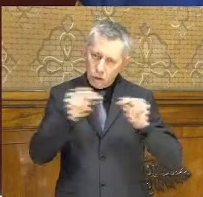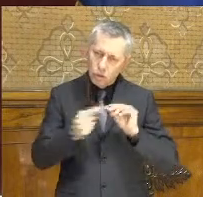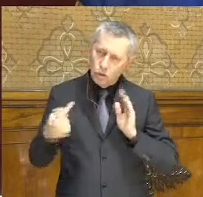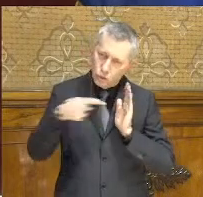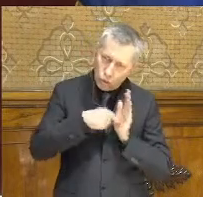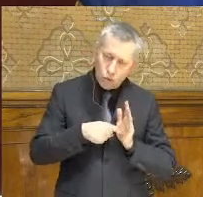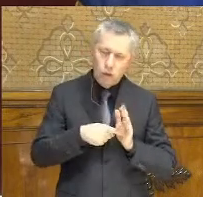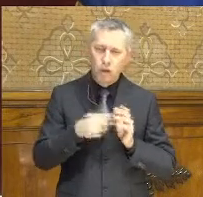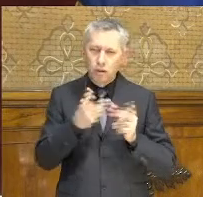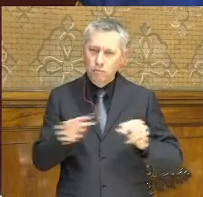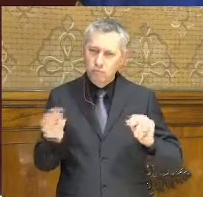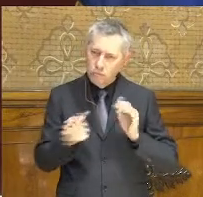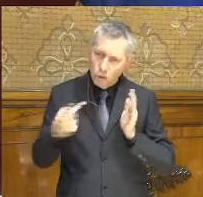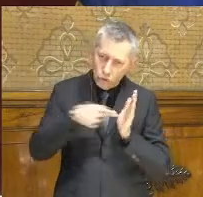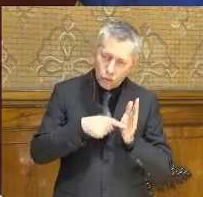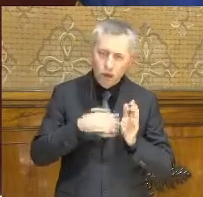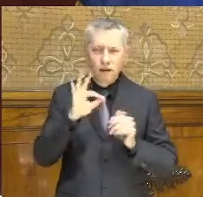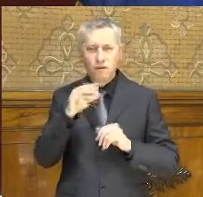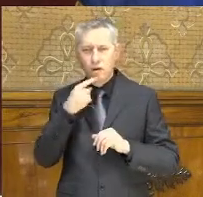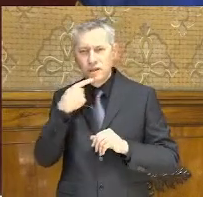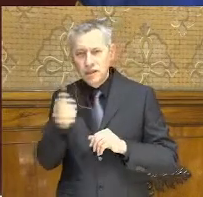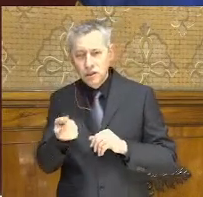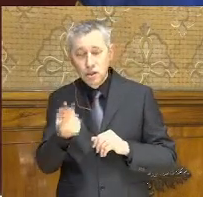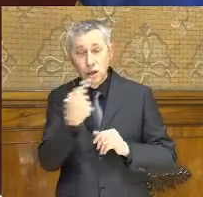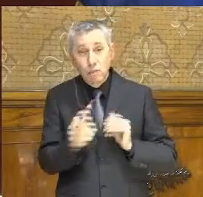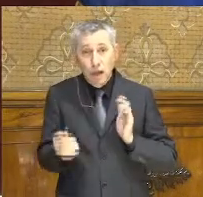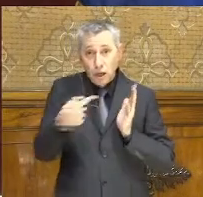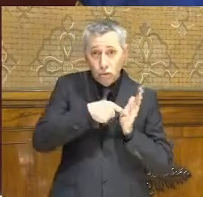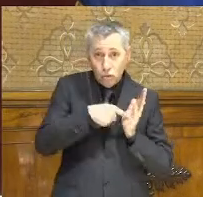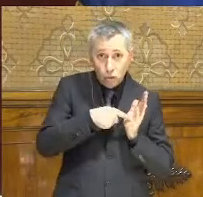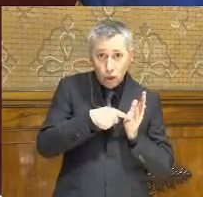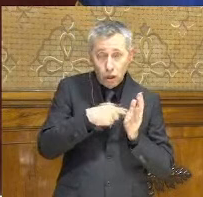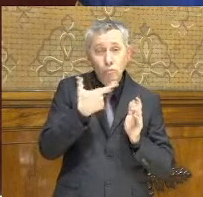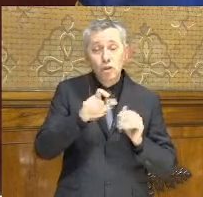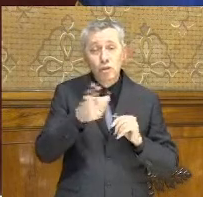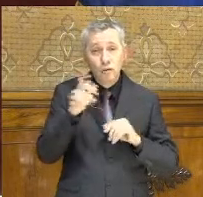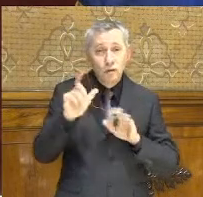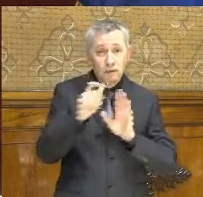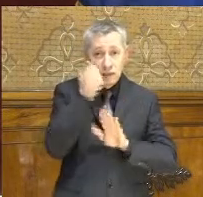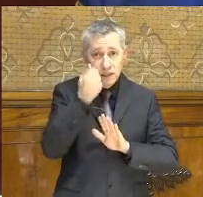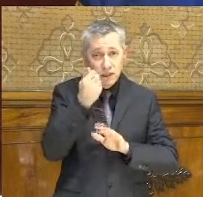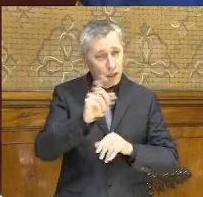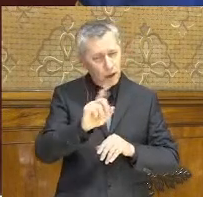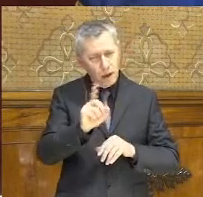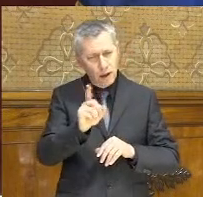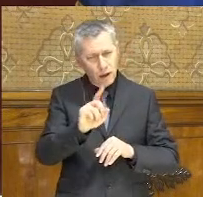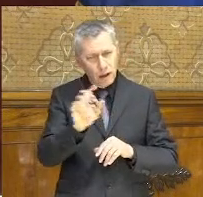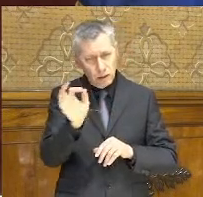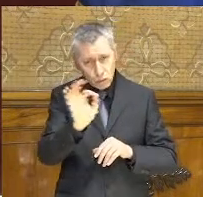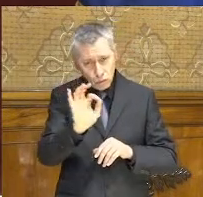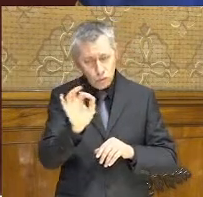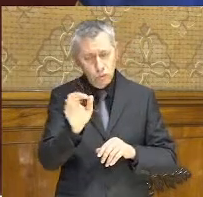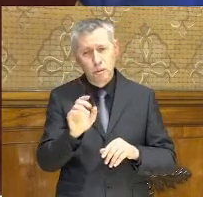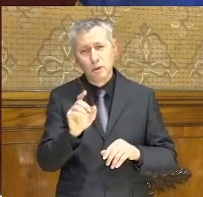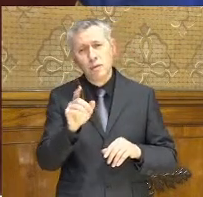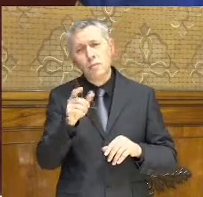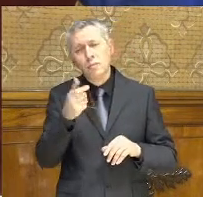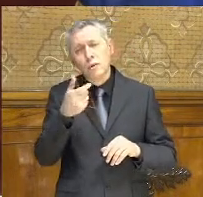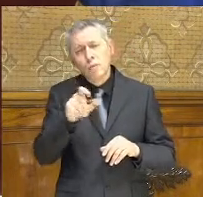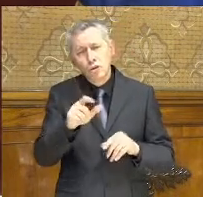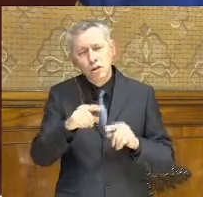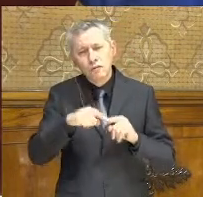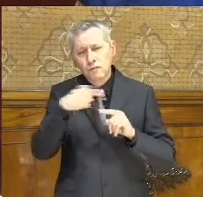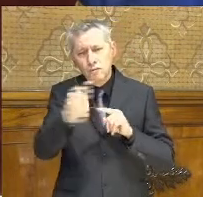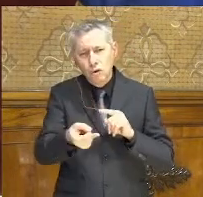says, not simply to defeat you, but as an immediate task which has